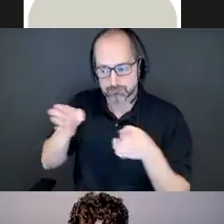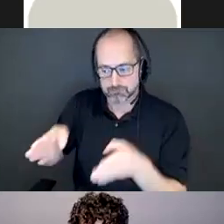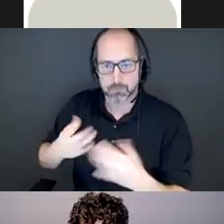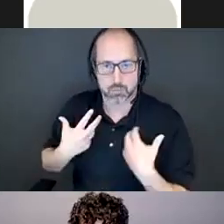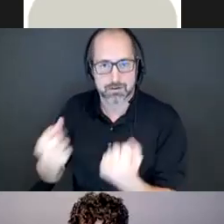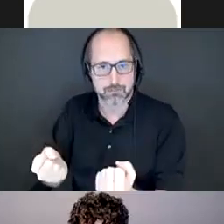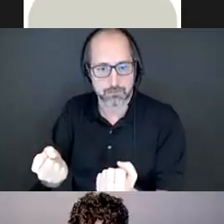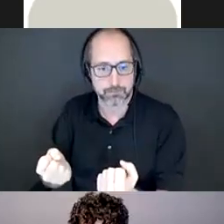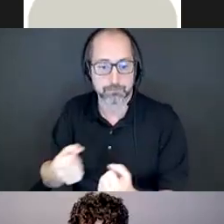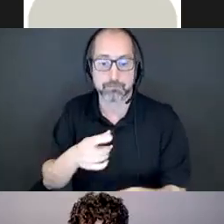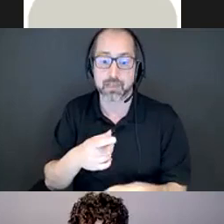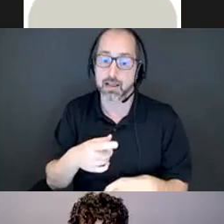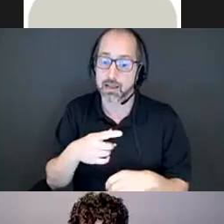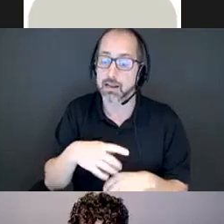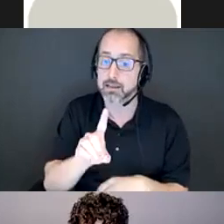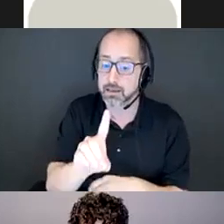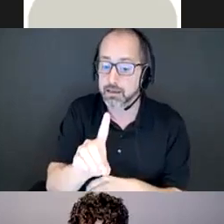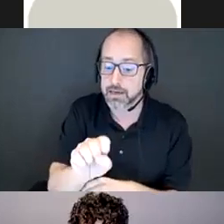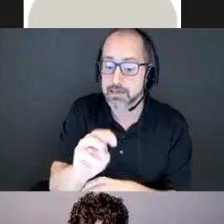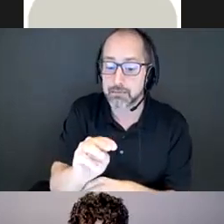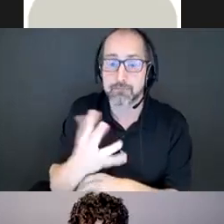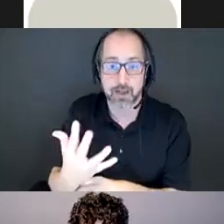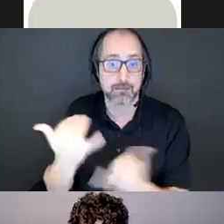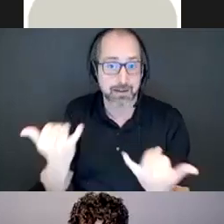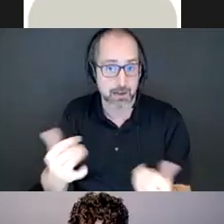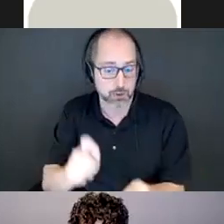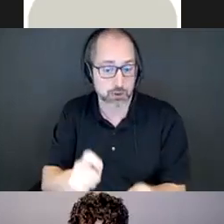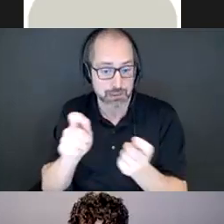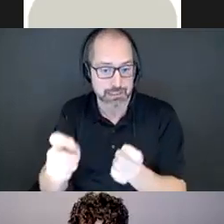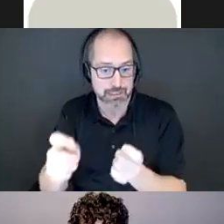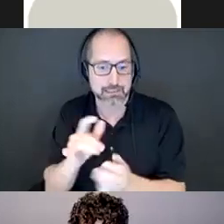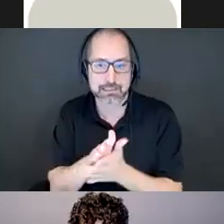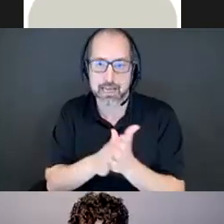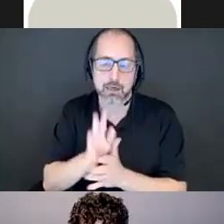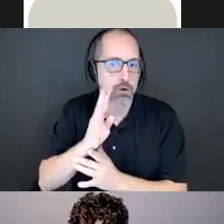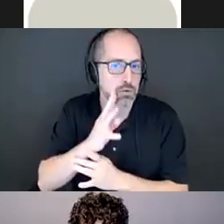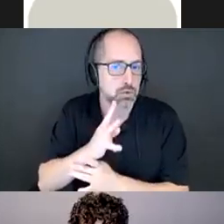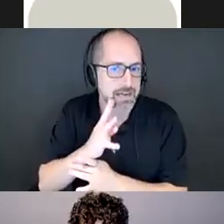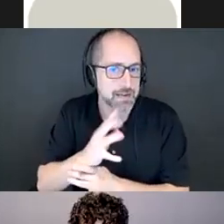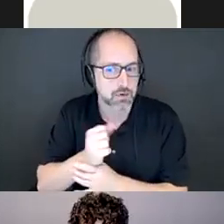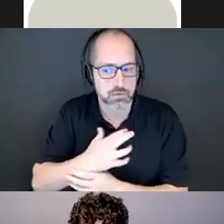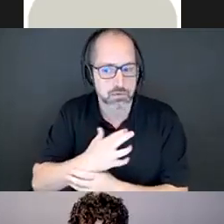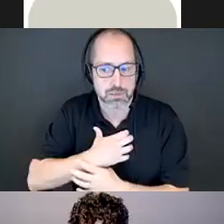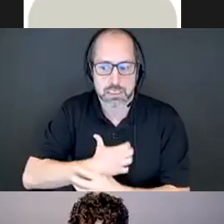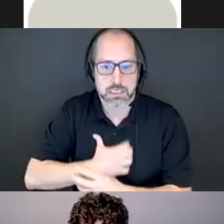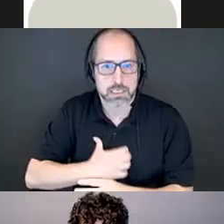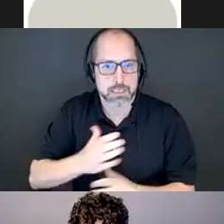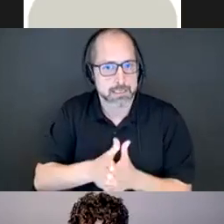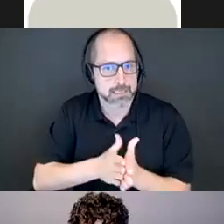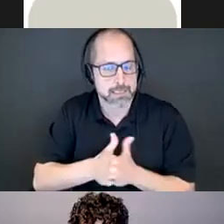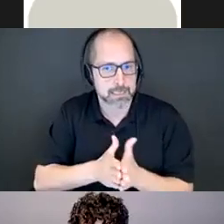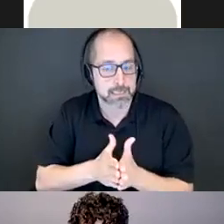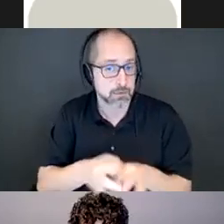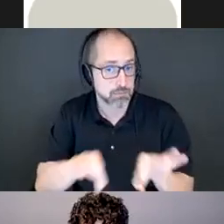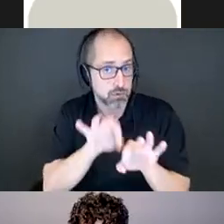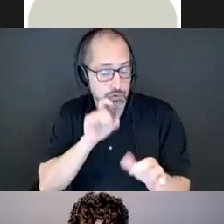that's different in the DSM-5 now, and that's the cravings and the urges. And why that's important is because we do now have drugs to